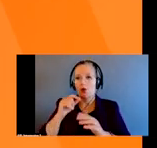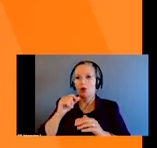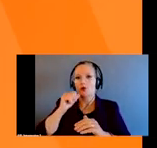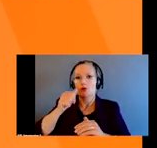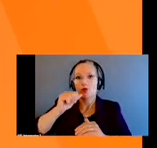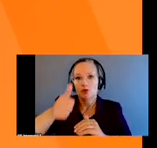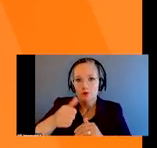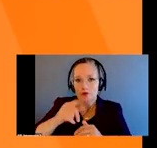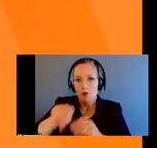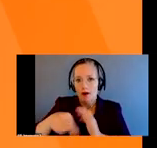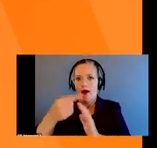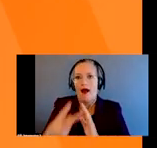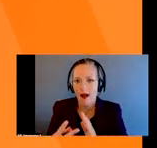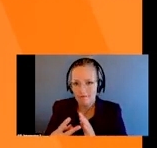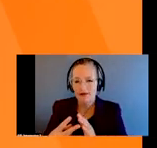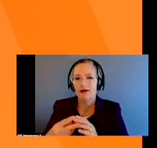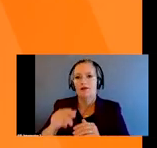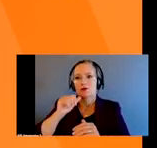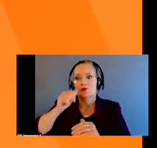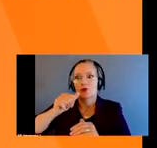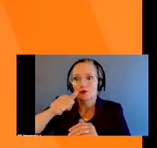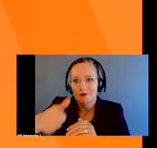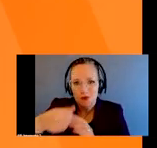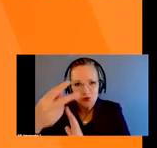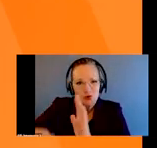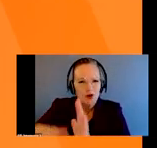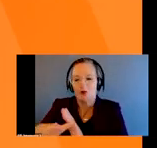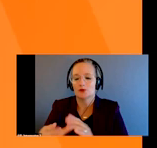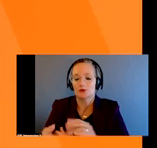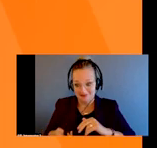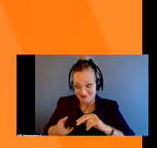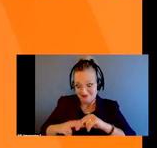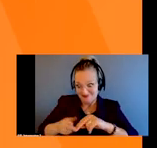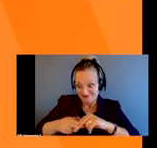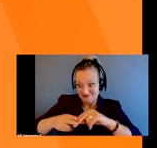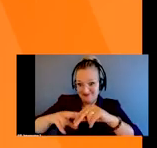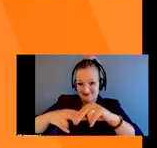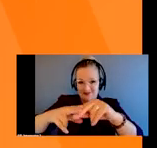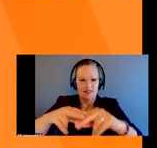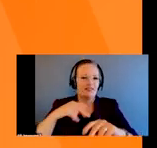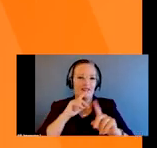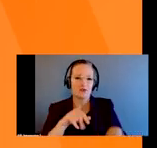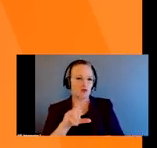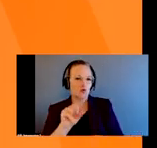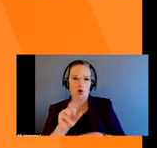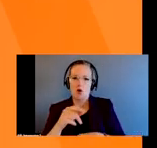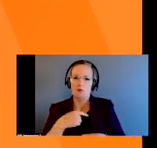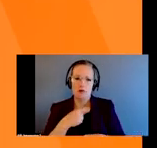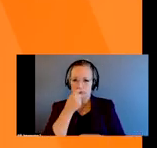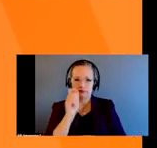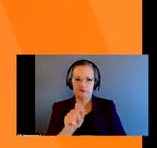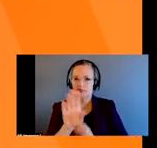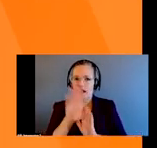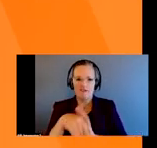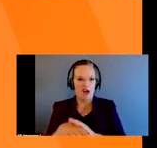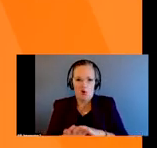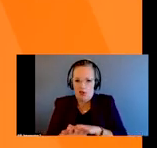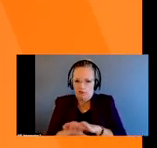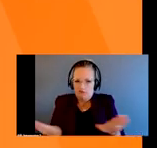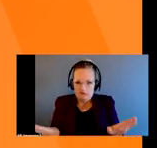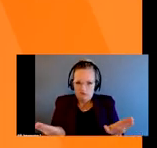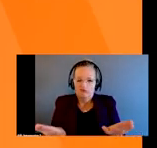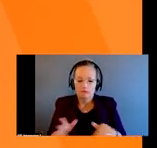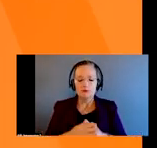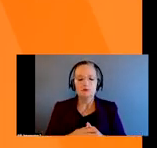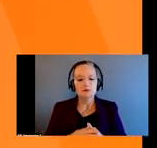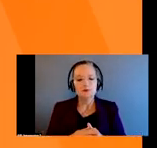getting those 10 within that half an hour. I'm joining a couple of conversation after that. And then, yeah, using the next question